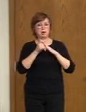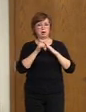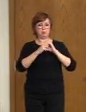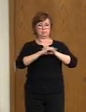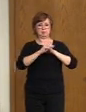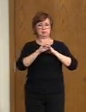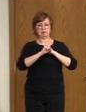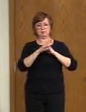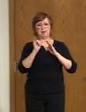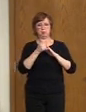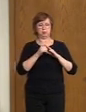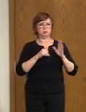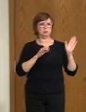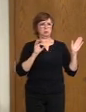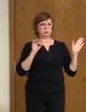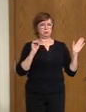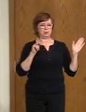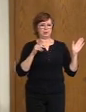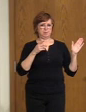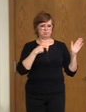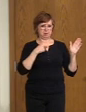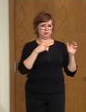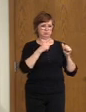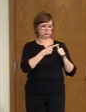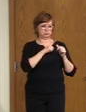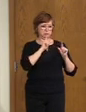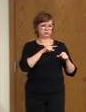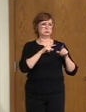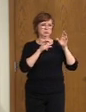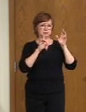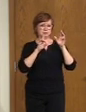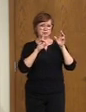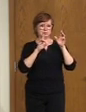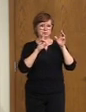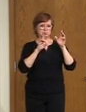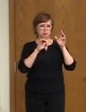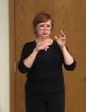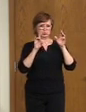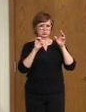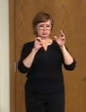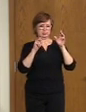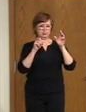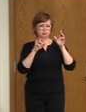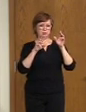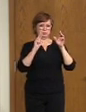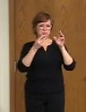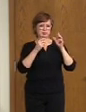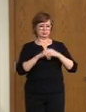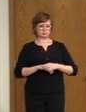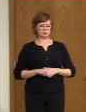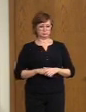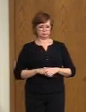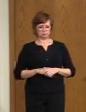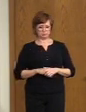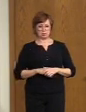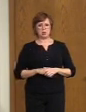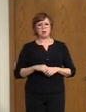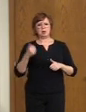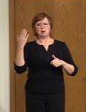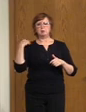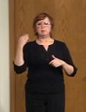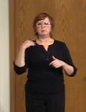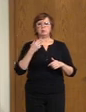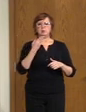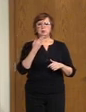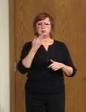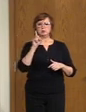How do they? Yeah. So I'll make an initial comment, and Dr. Diener may have additional comments. So we obviously, we even in H1N1,